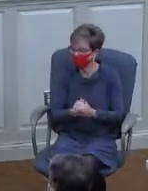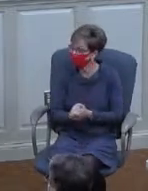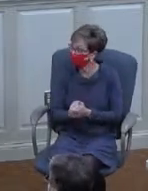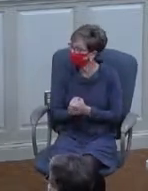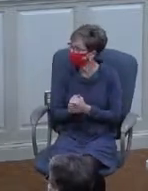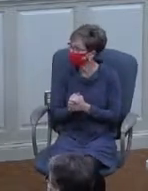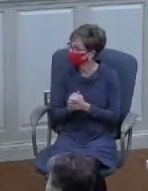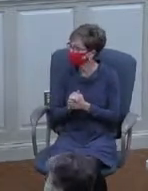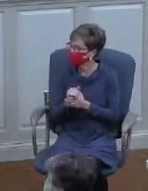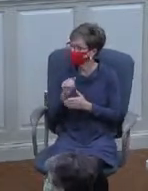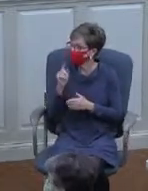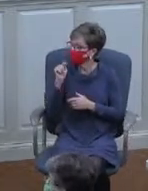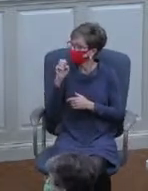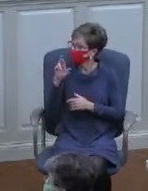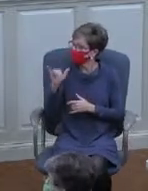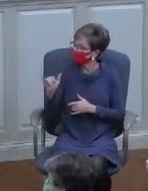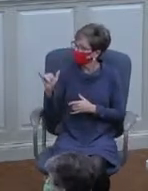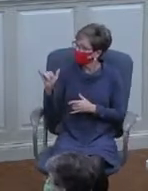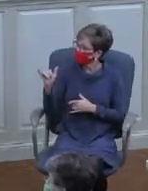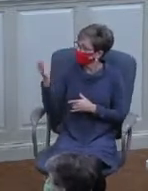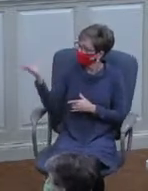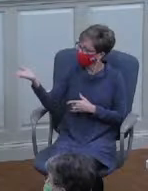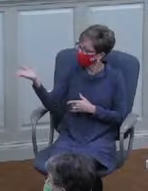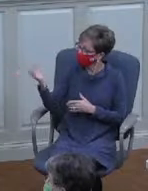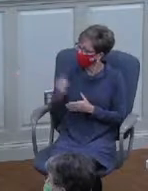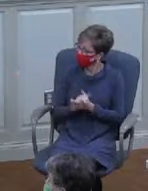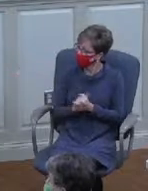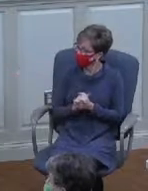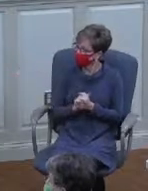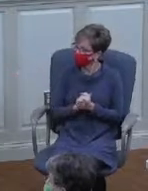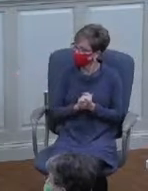Commissioner Terry, anything?